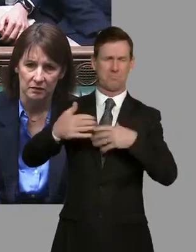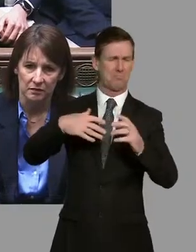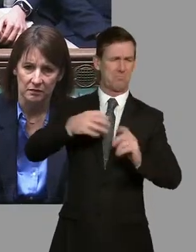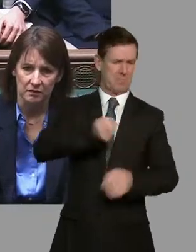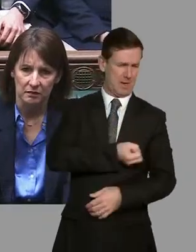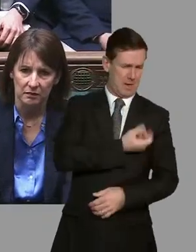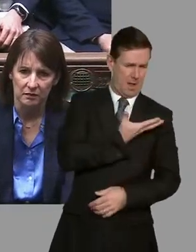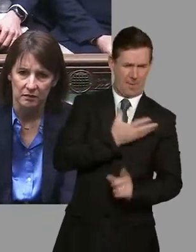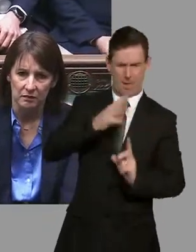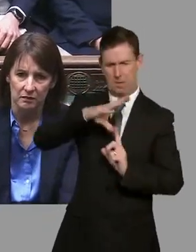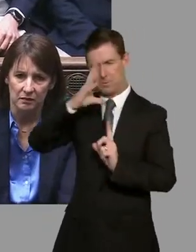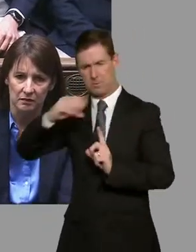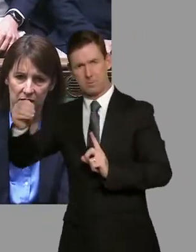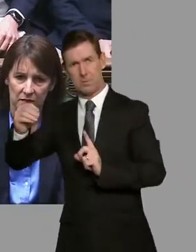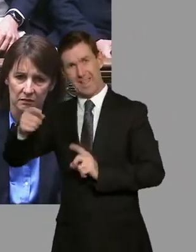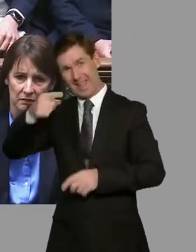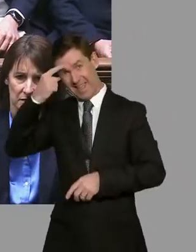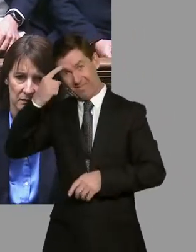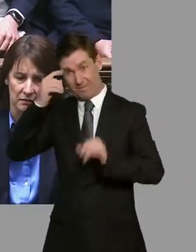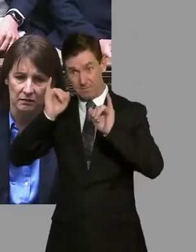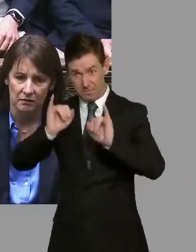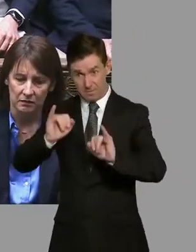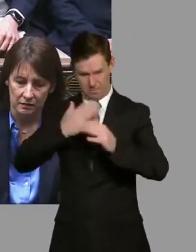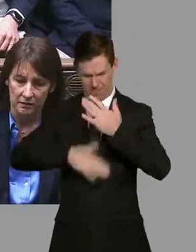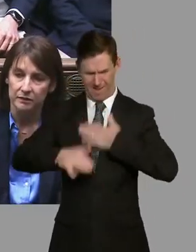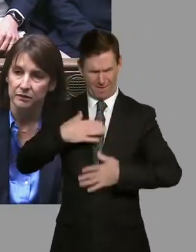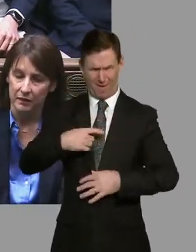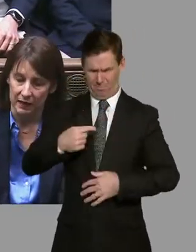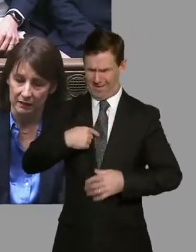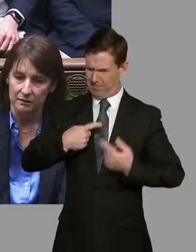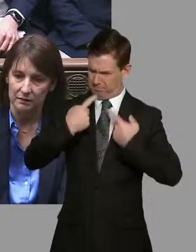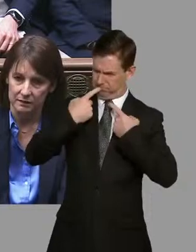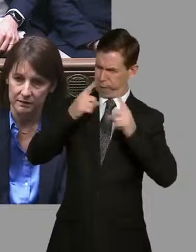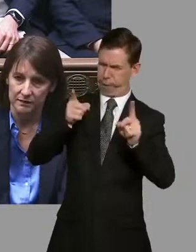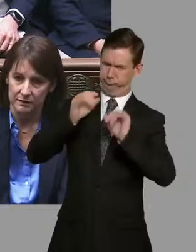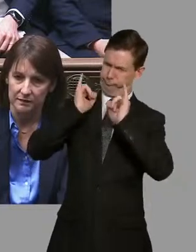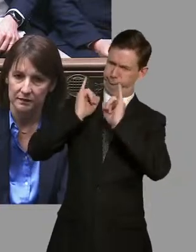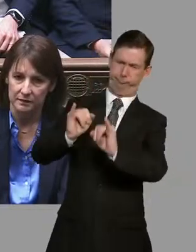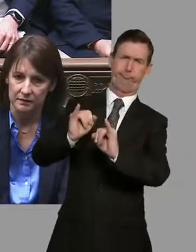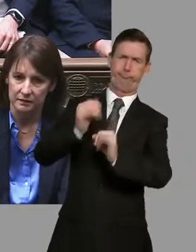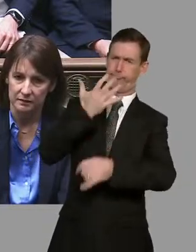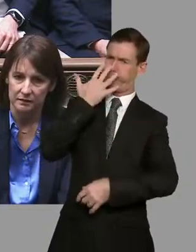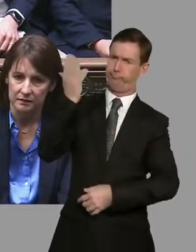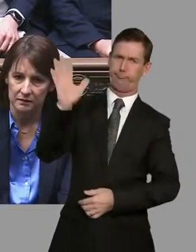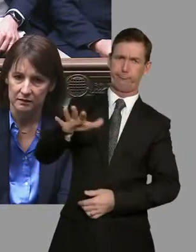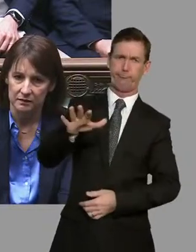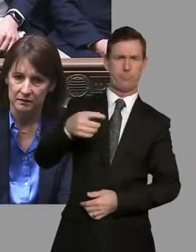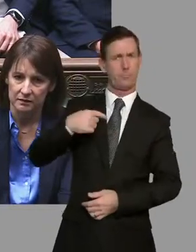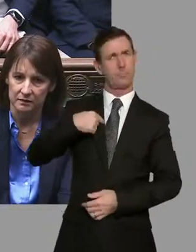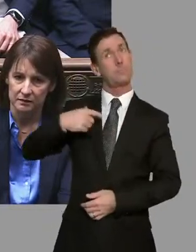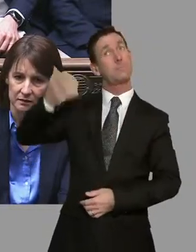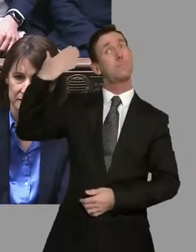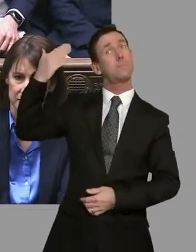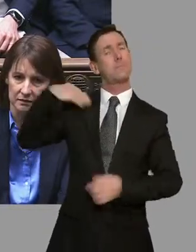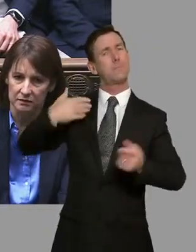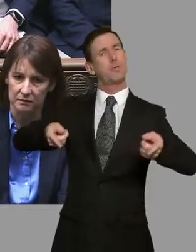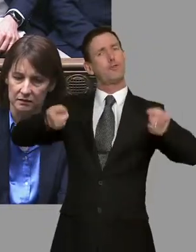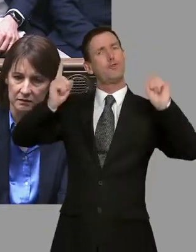Mr. Speaker, when I was Chief Prosecutor, I took measures to confront this head-on. The first of the mass